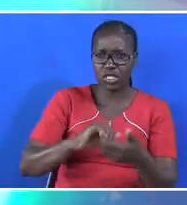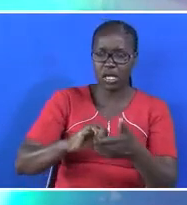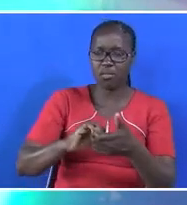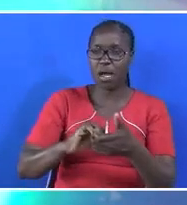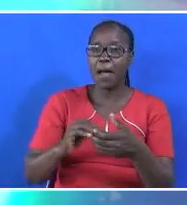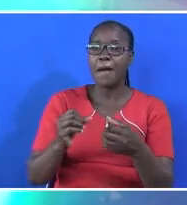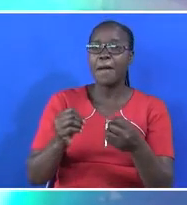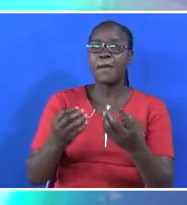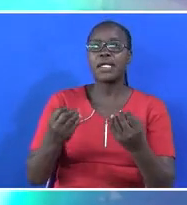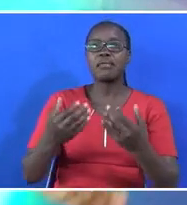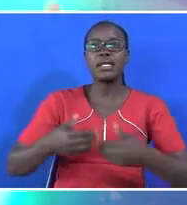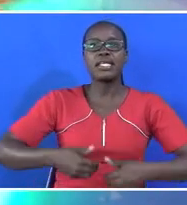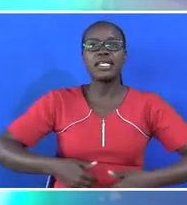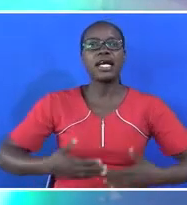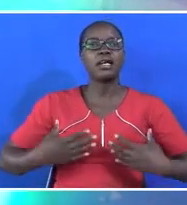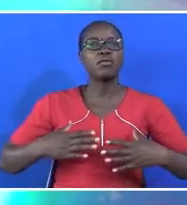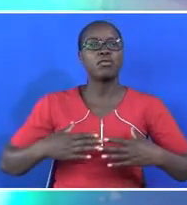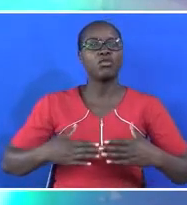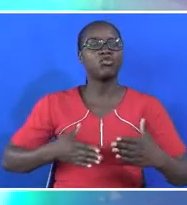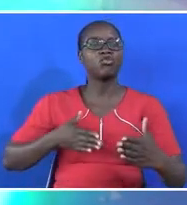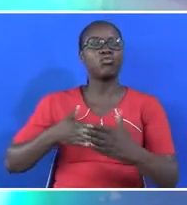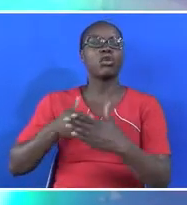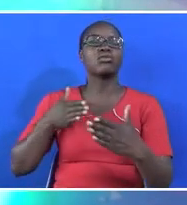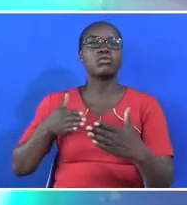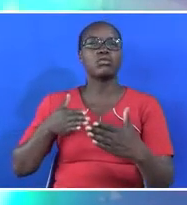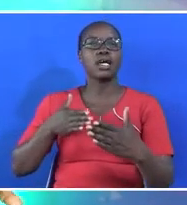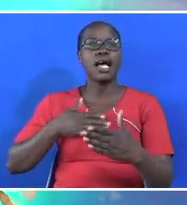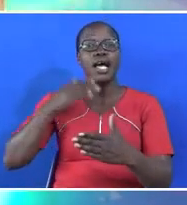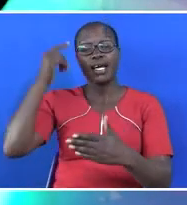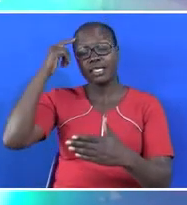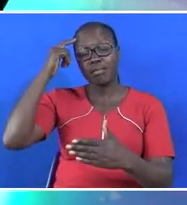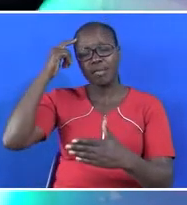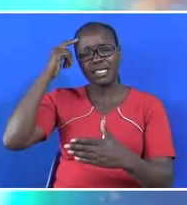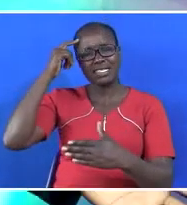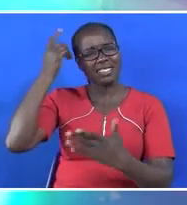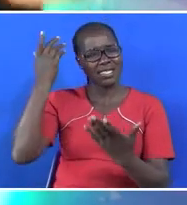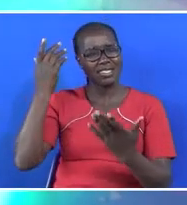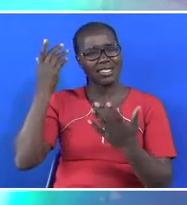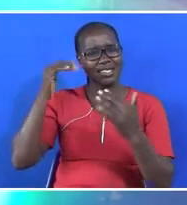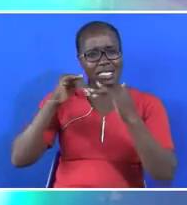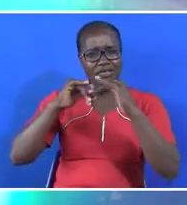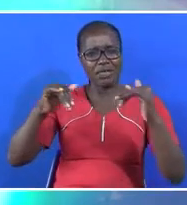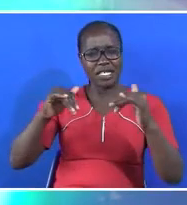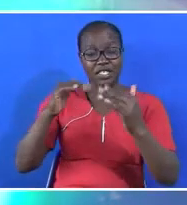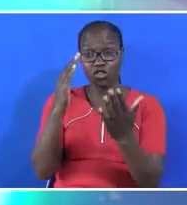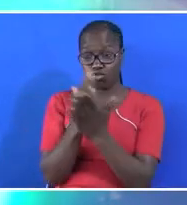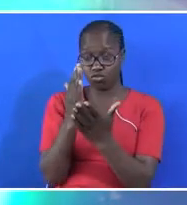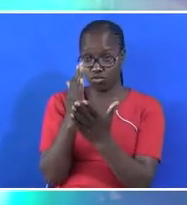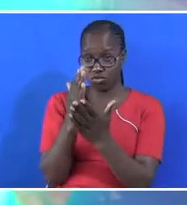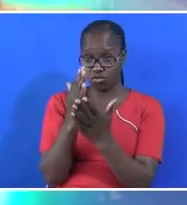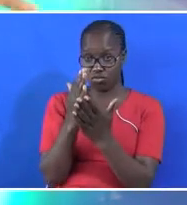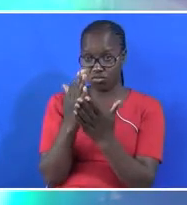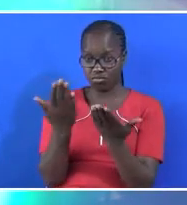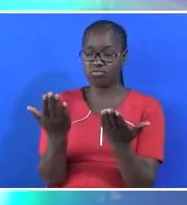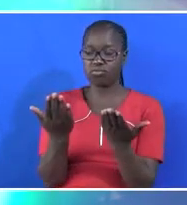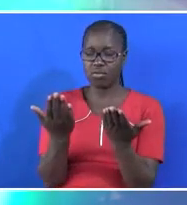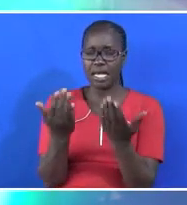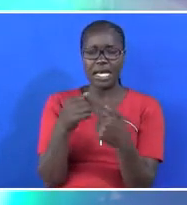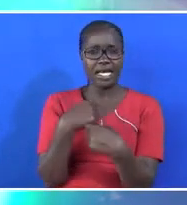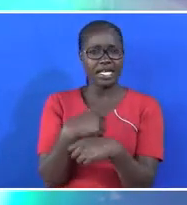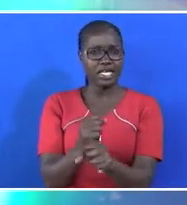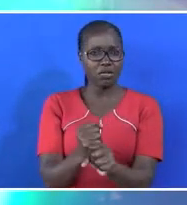people is to blot out the lines that divide the truth and the lie. He has